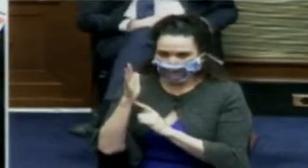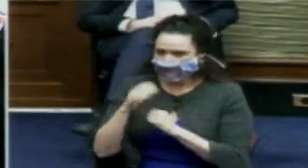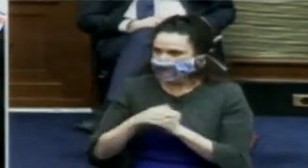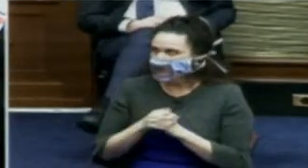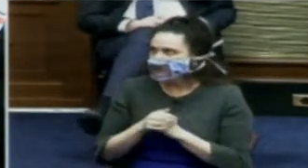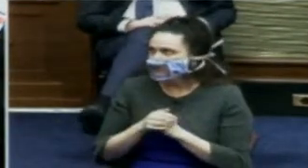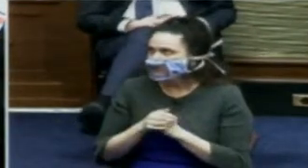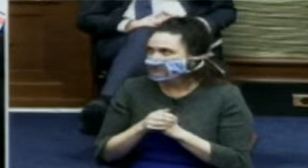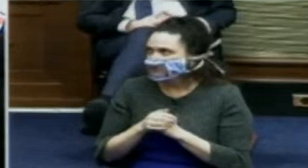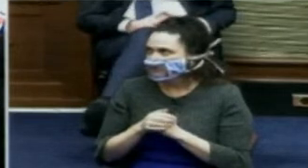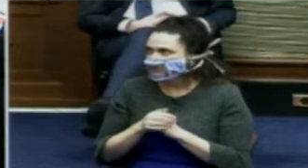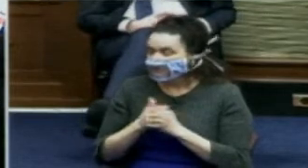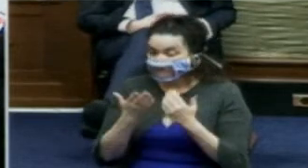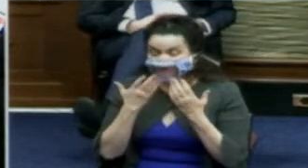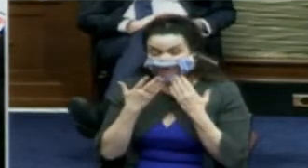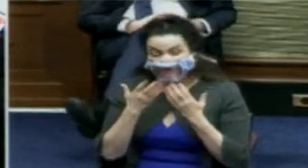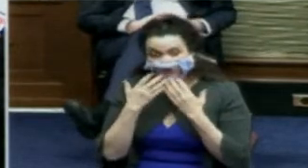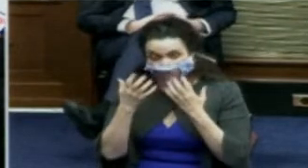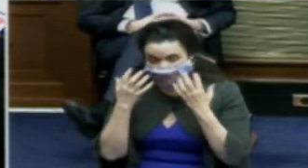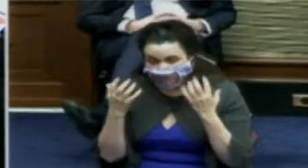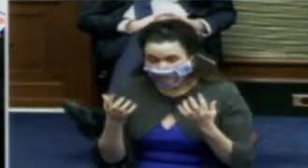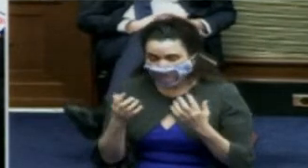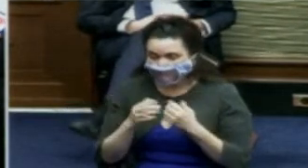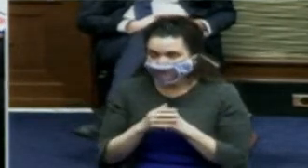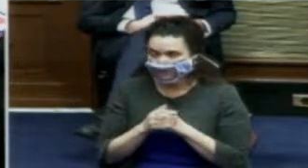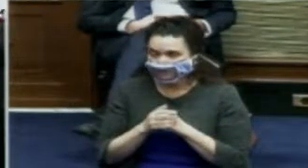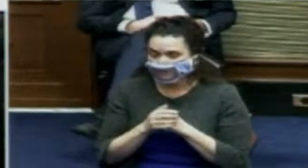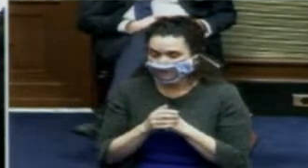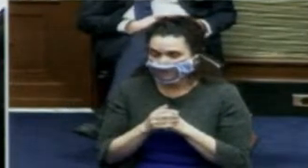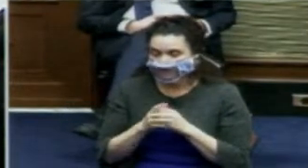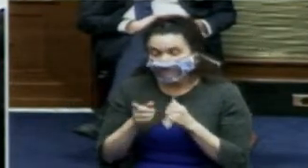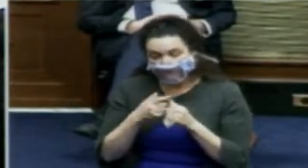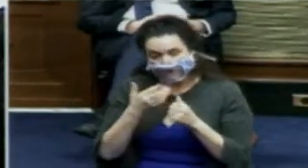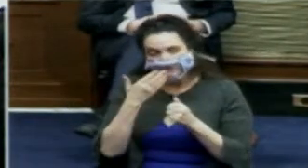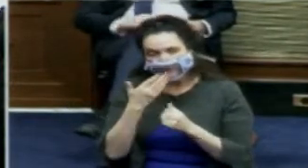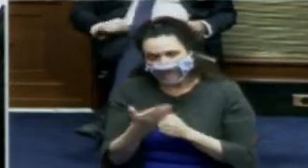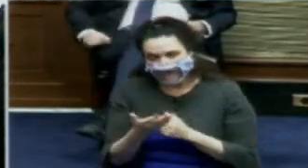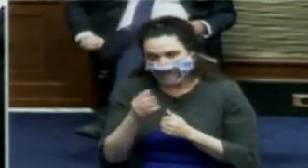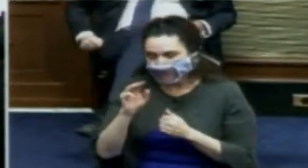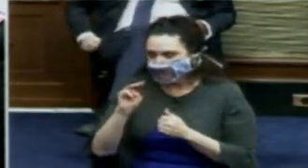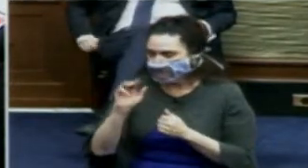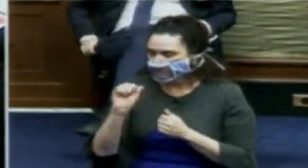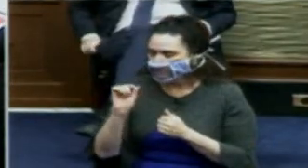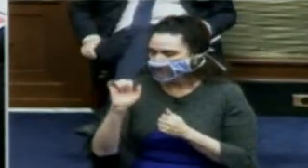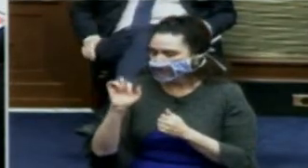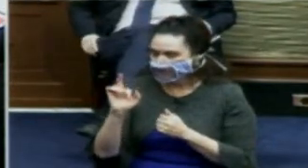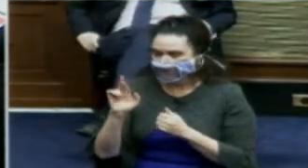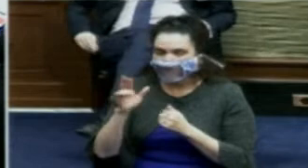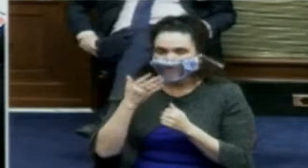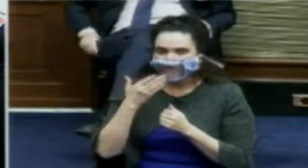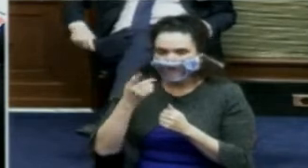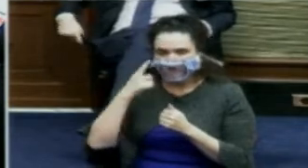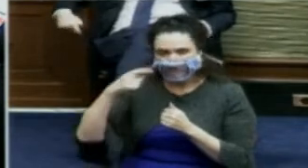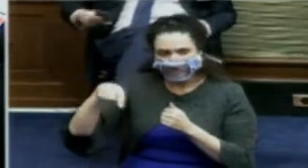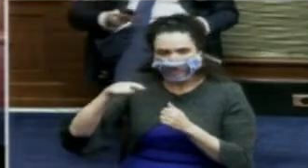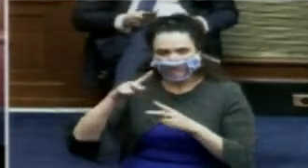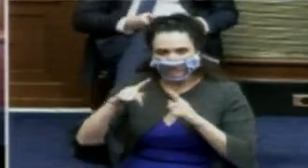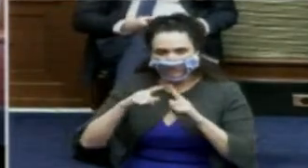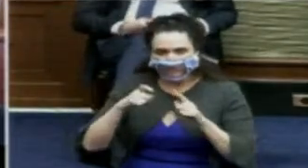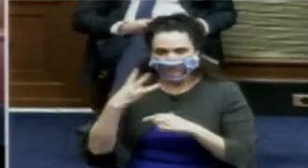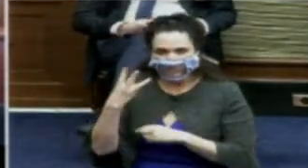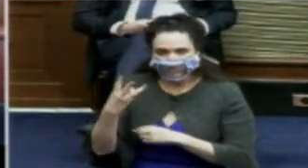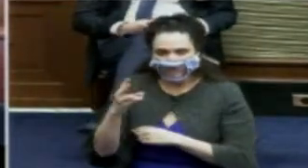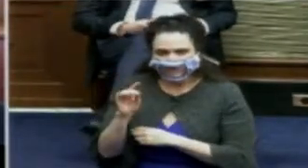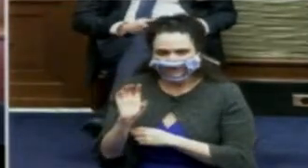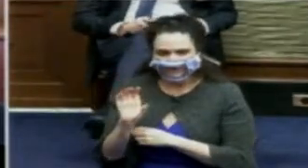you very much. I want to, of course, thank the mayor, and I want to thank the folks from Washington for your